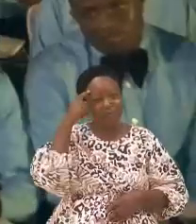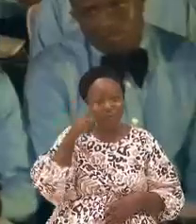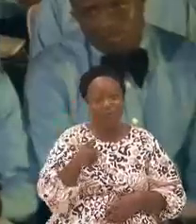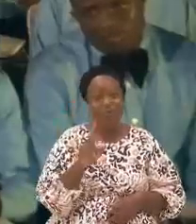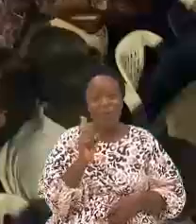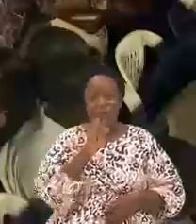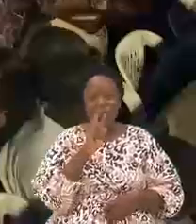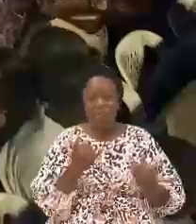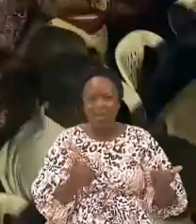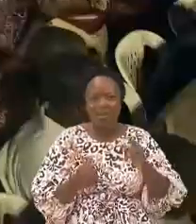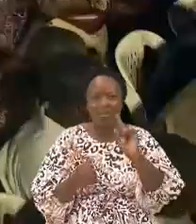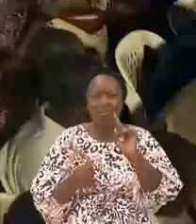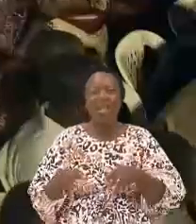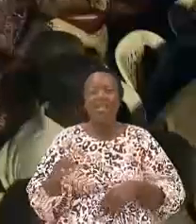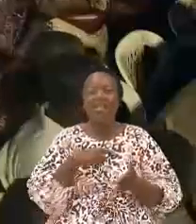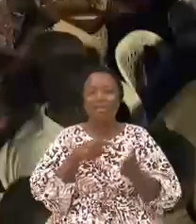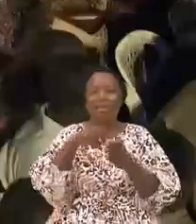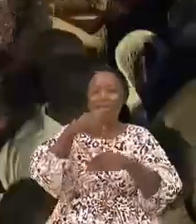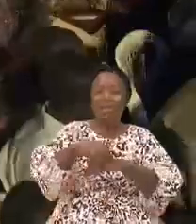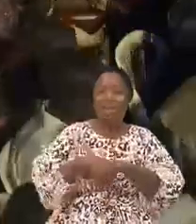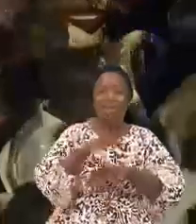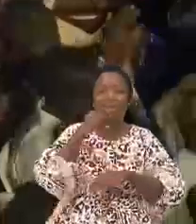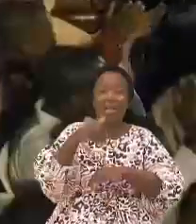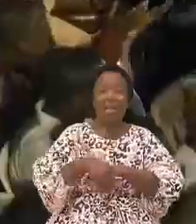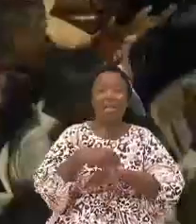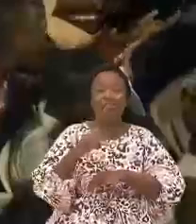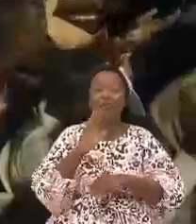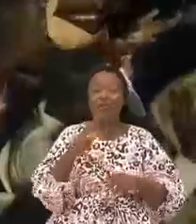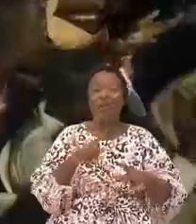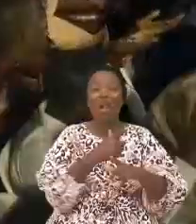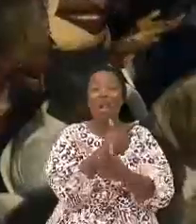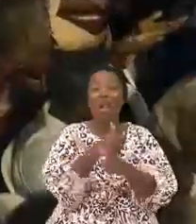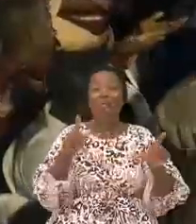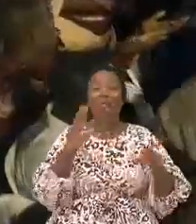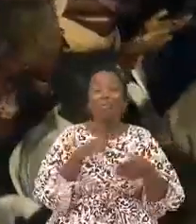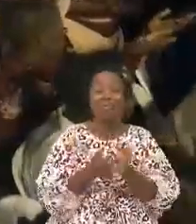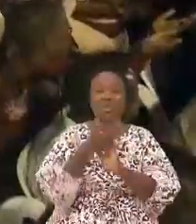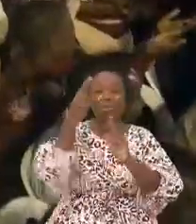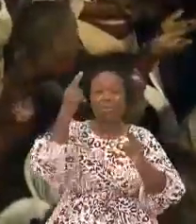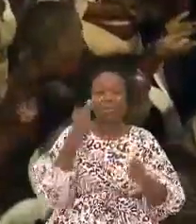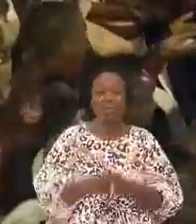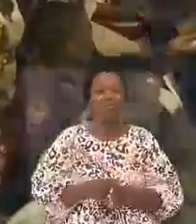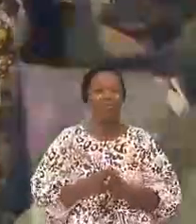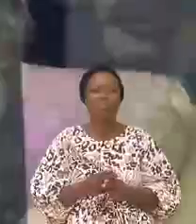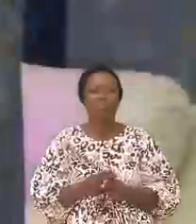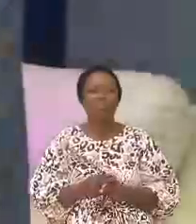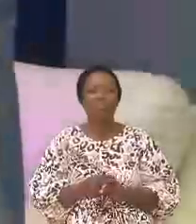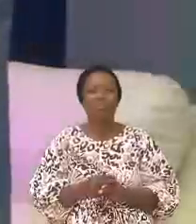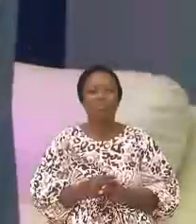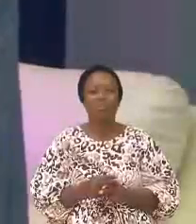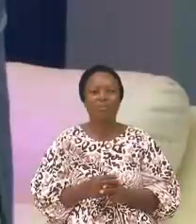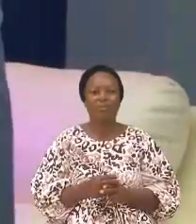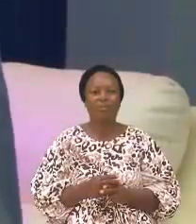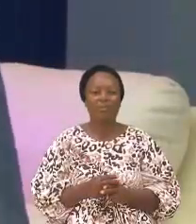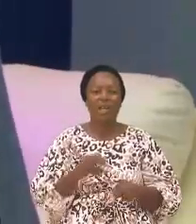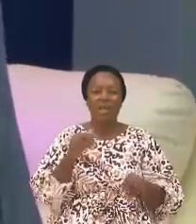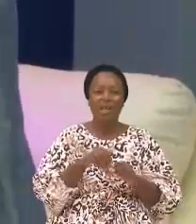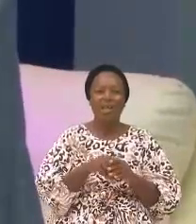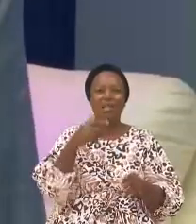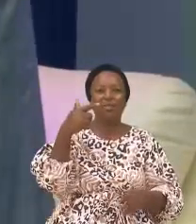you. What are you? I thank God for you. Tonight is the night of your liberation